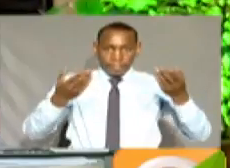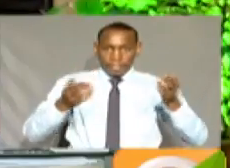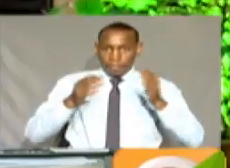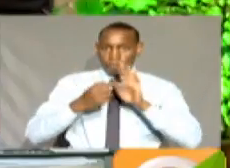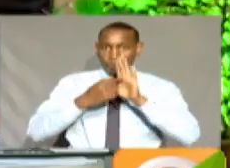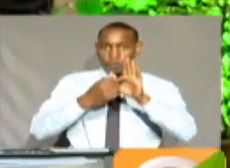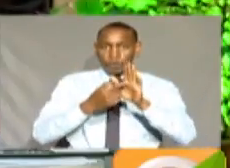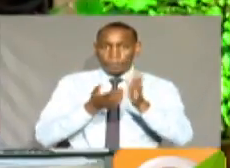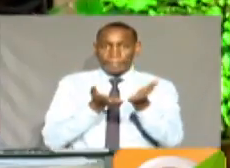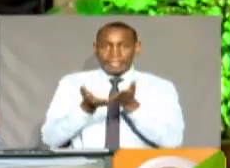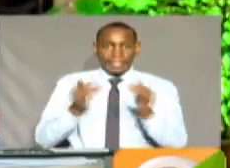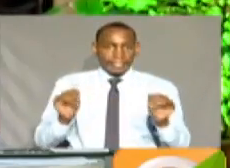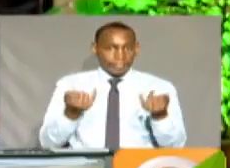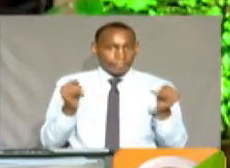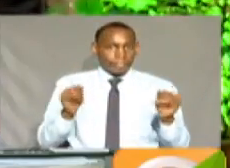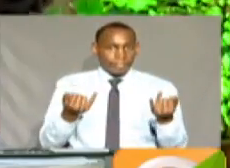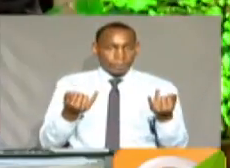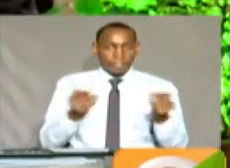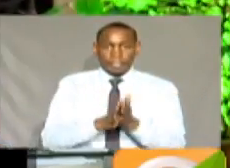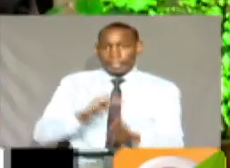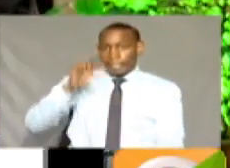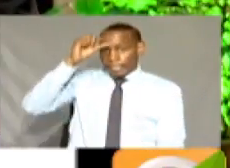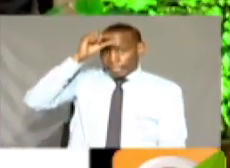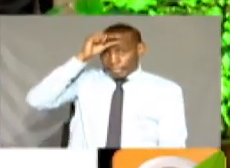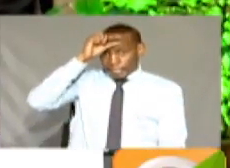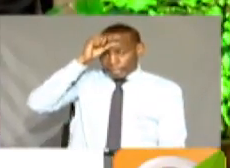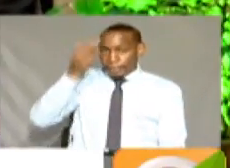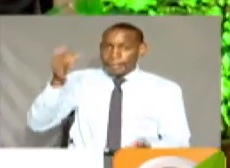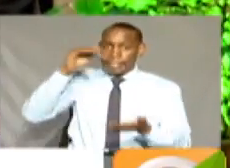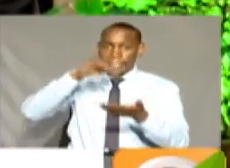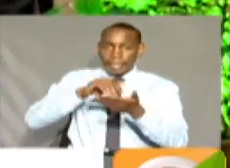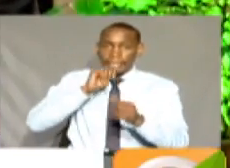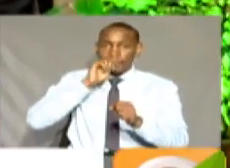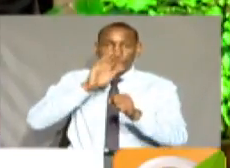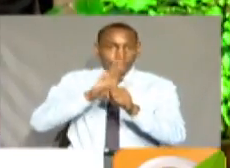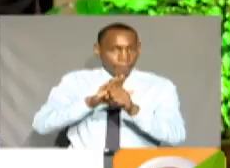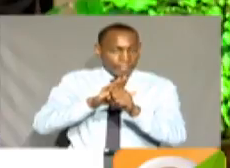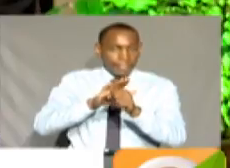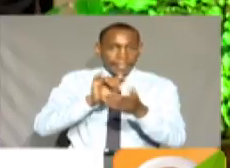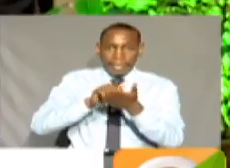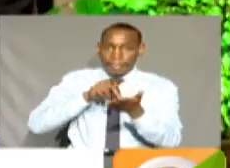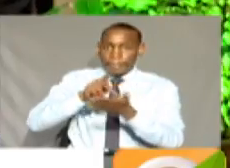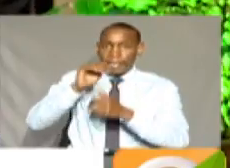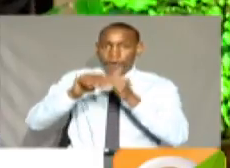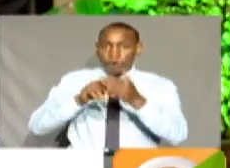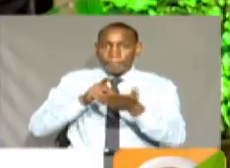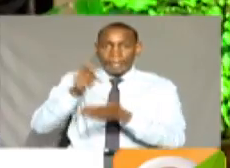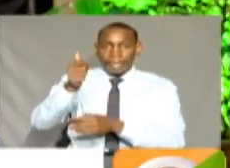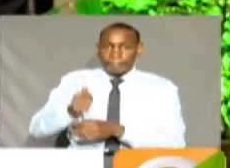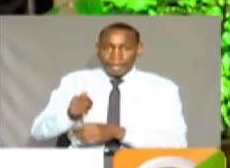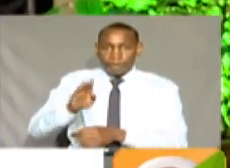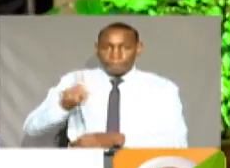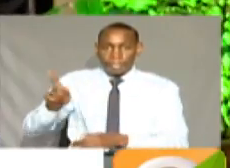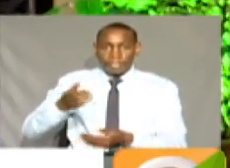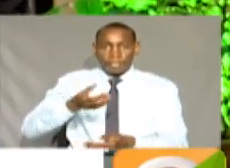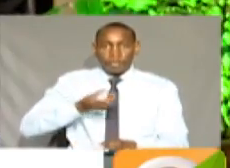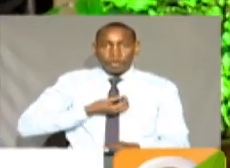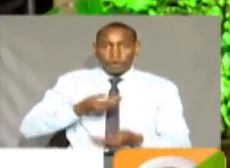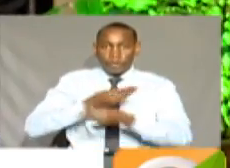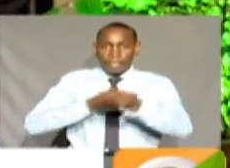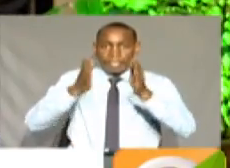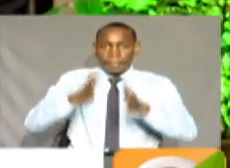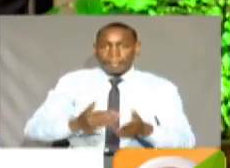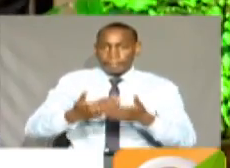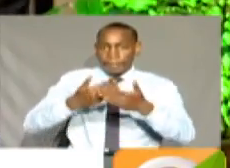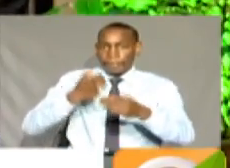run you through the latest in the business world. And the government has once again renewed its promise to clear all the pending bills owed to suppliers by the